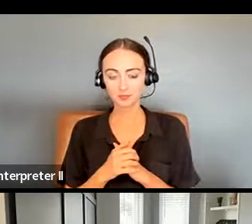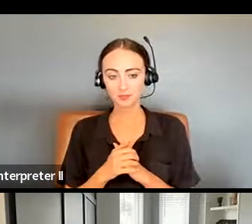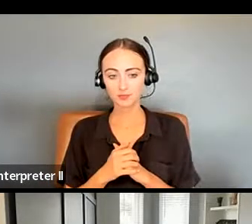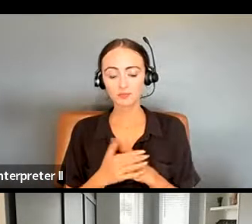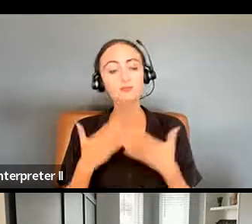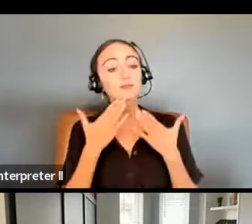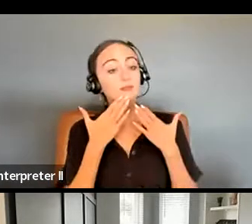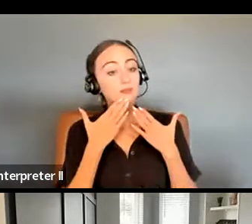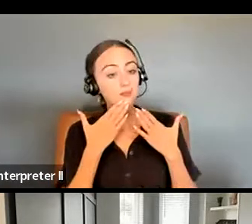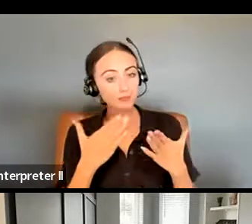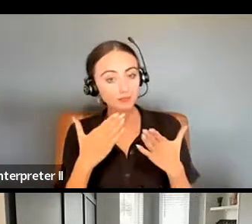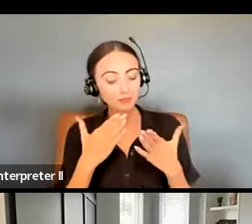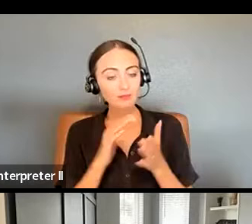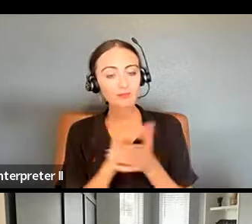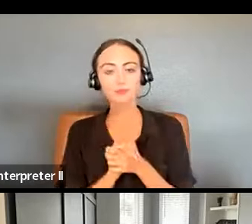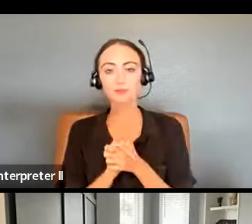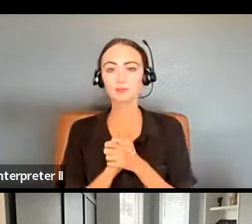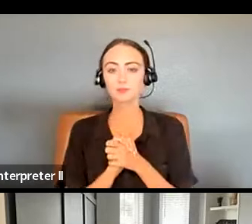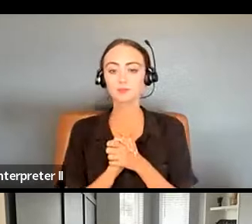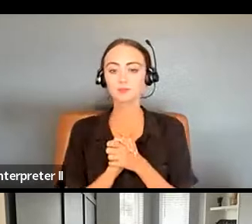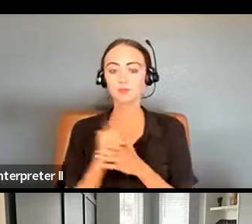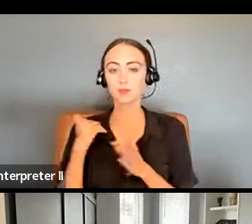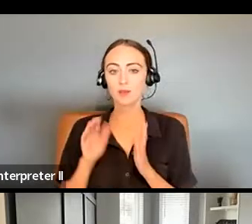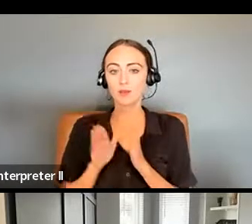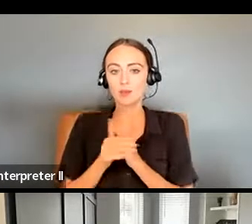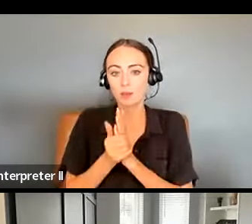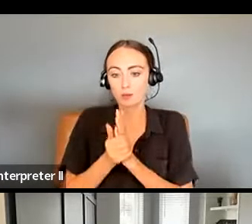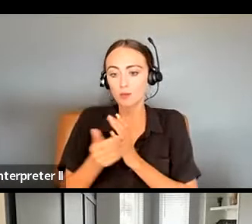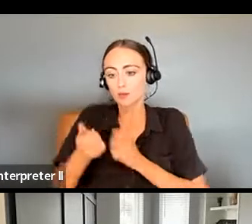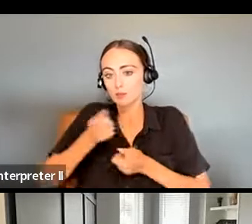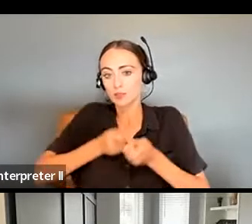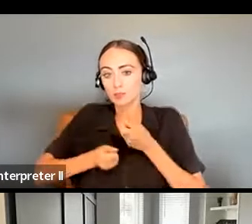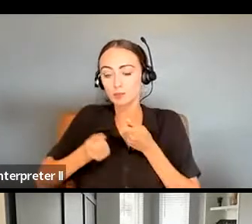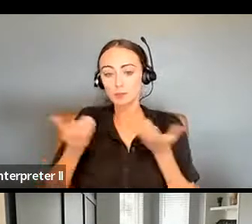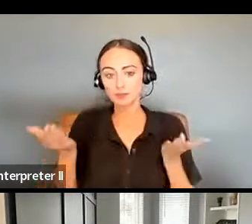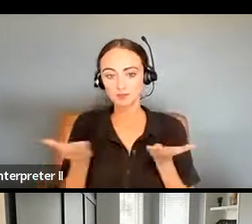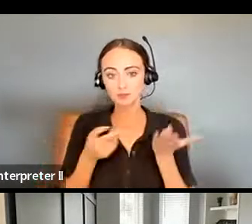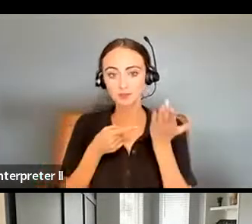Thank you, Councilmember. We have the amendment nature of substitute before us.